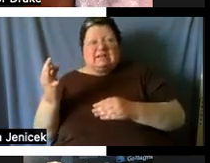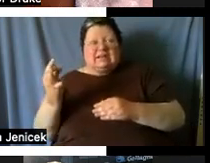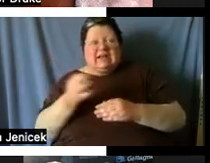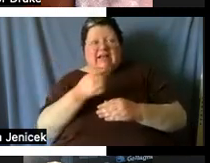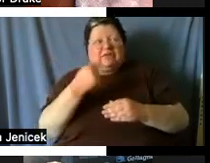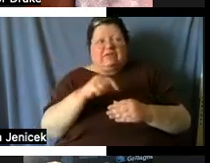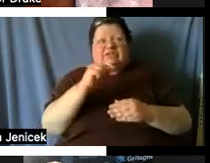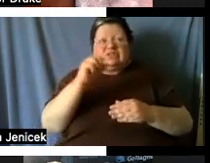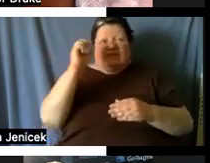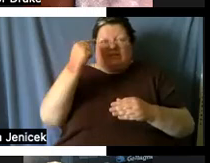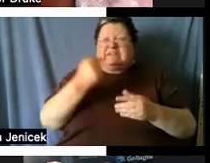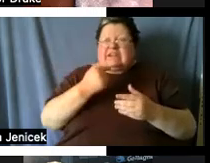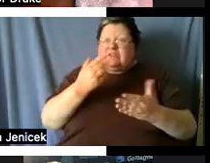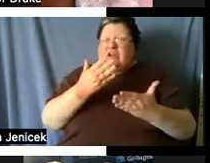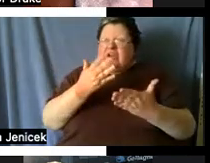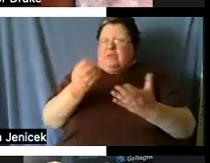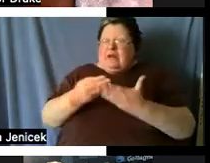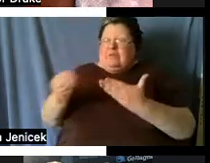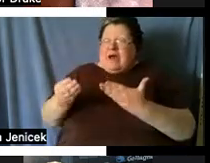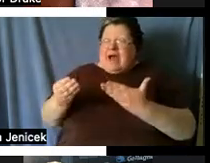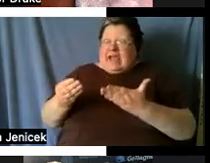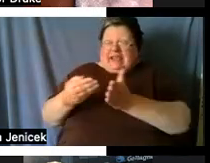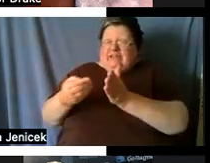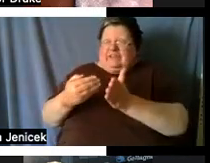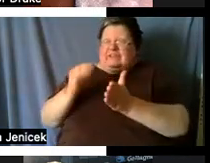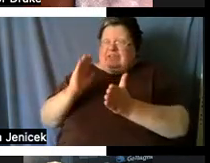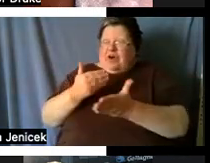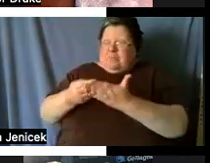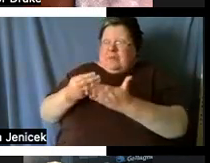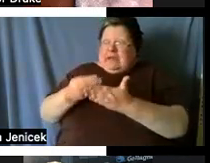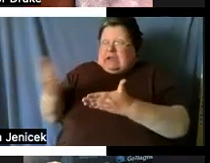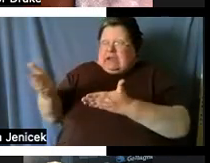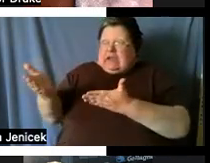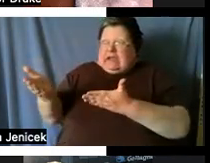hey, we'd like to buy these things and here's rubles to pay for them.